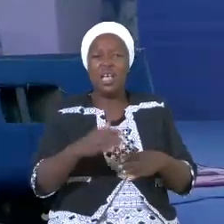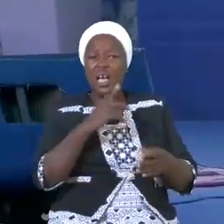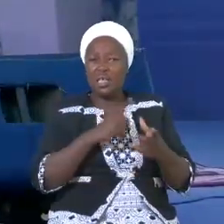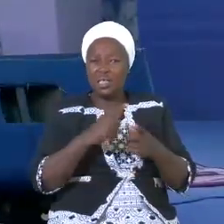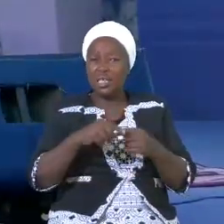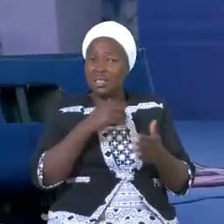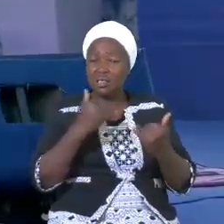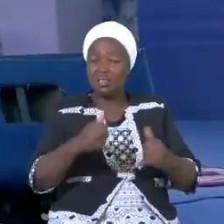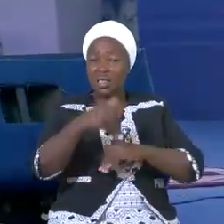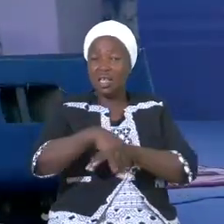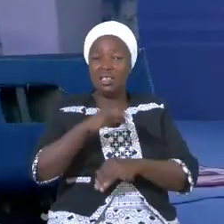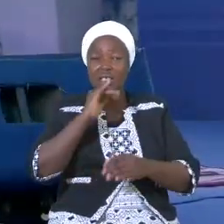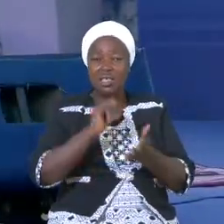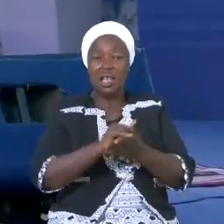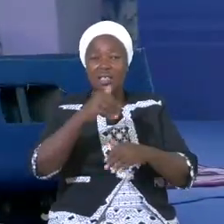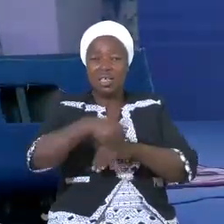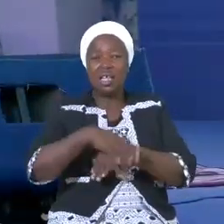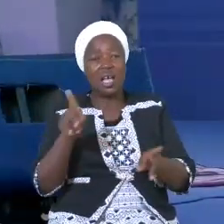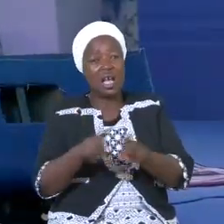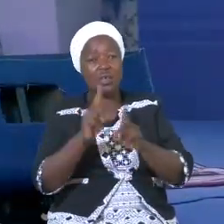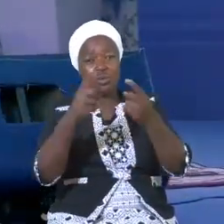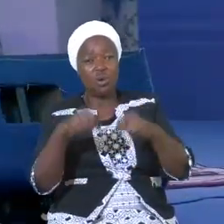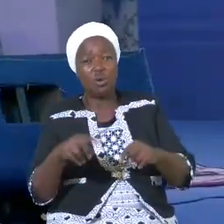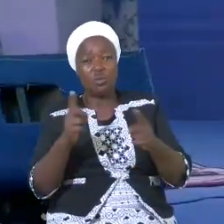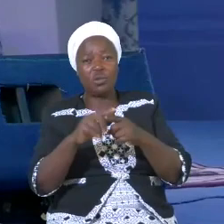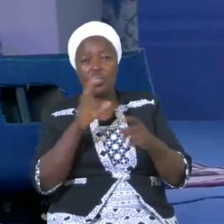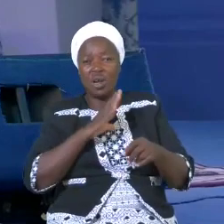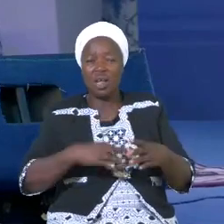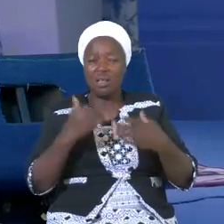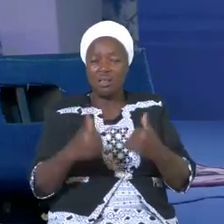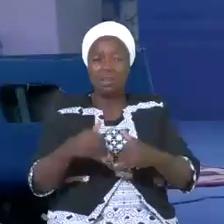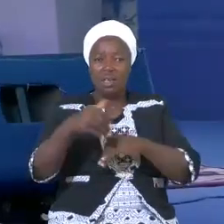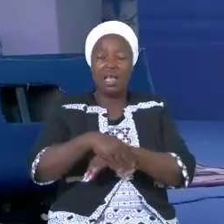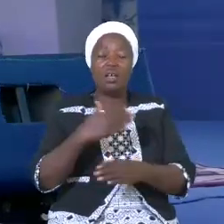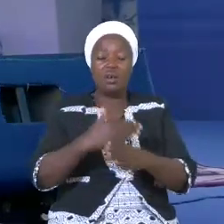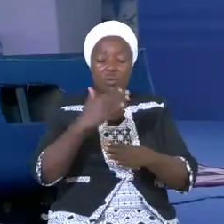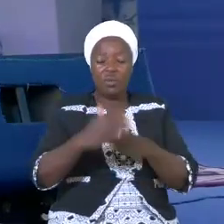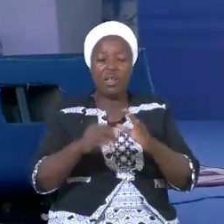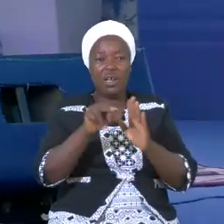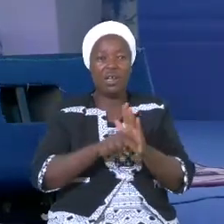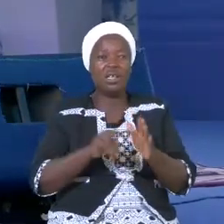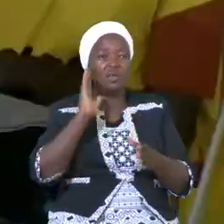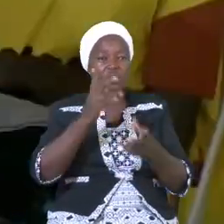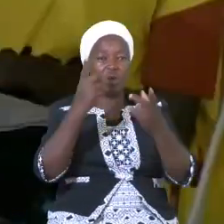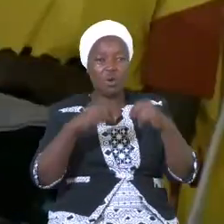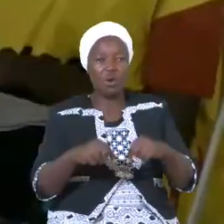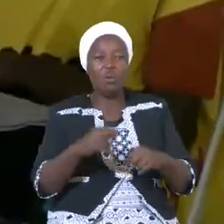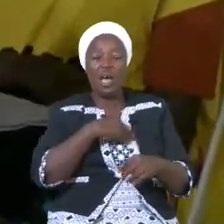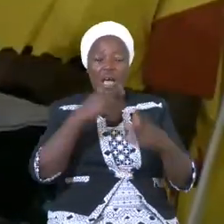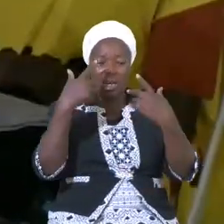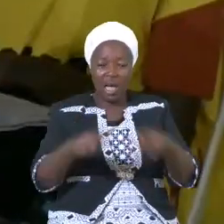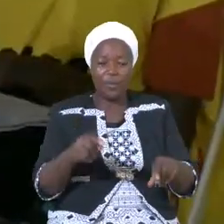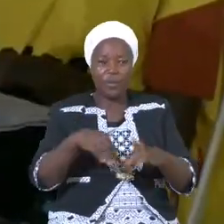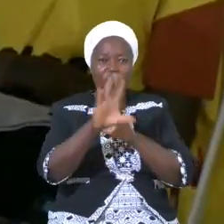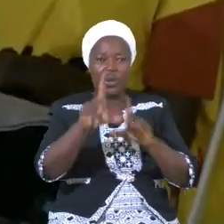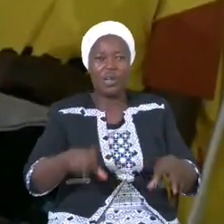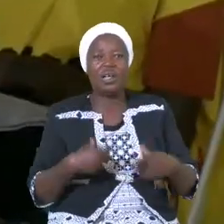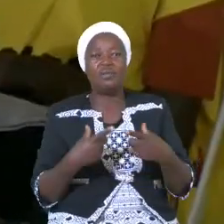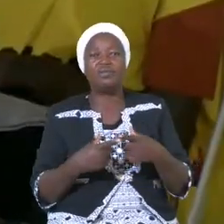night as you come to christ tonight completeness will happen in your life